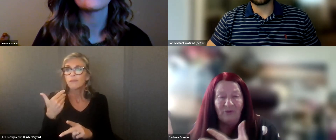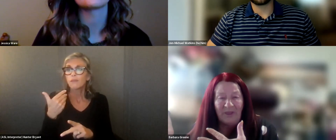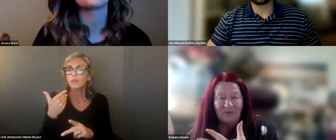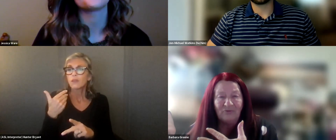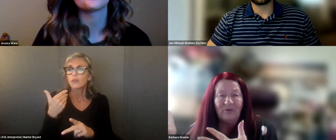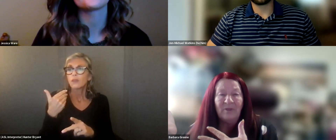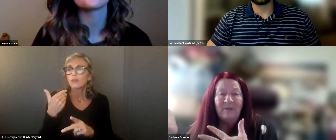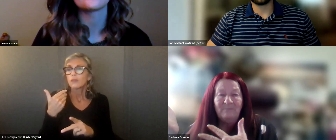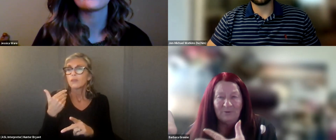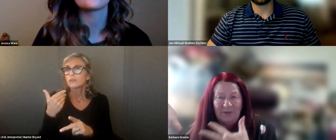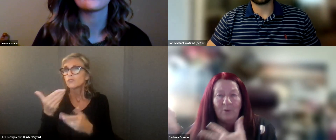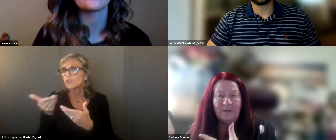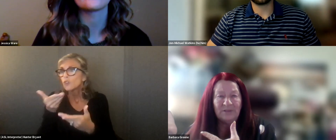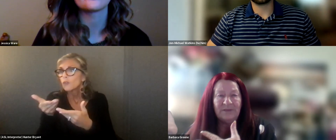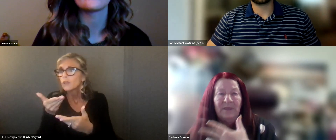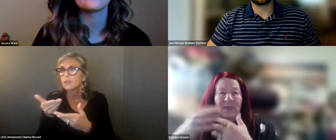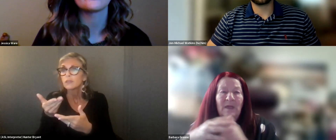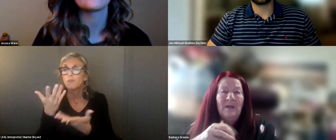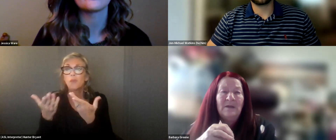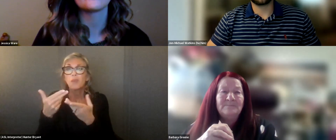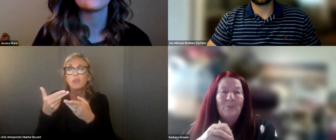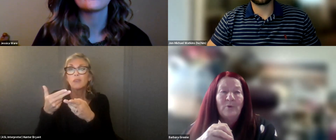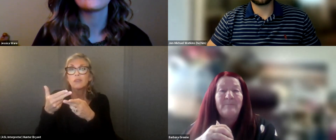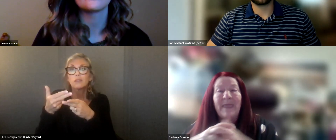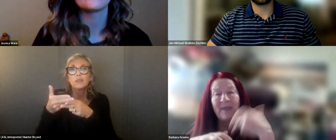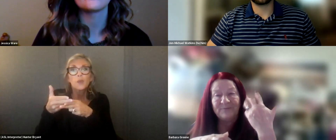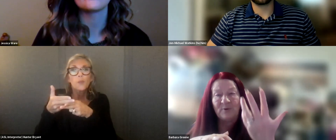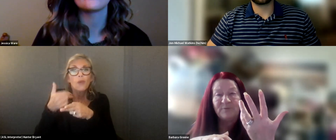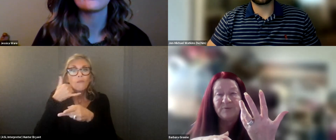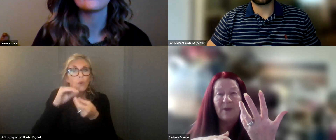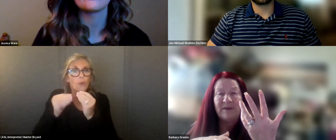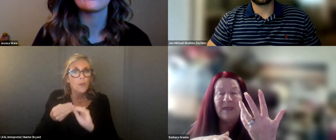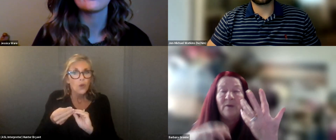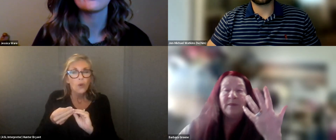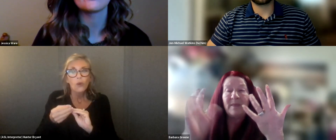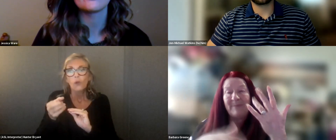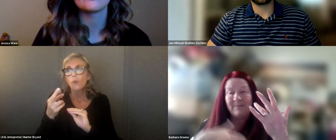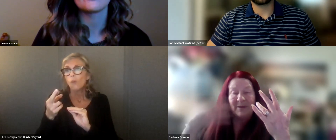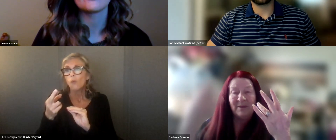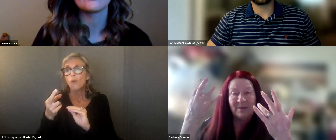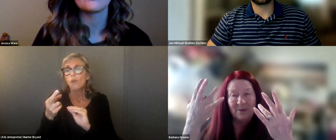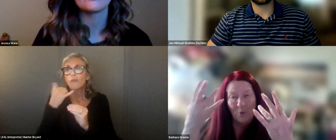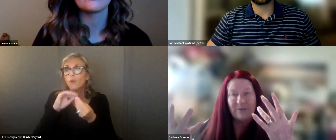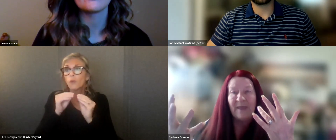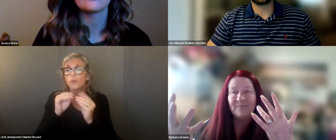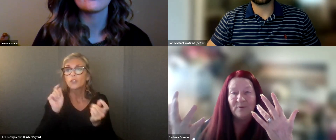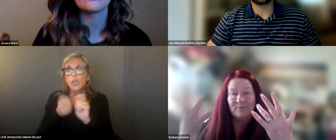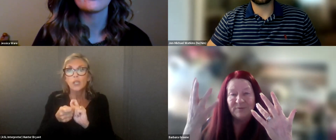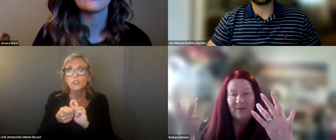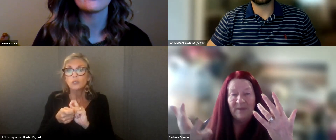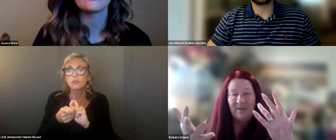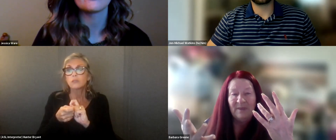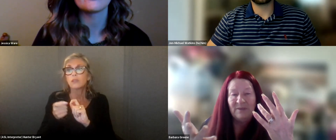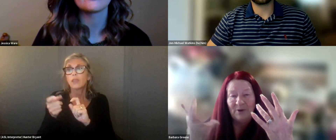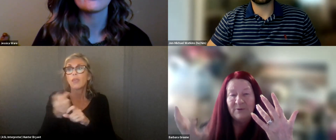may change fairly quickly. Or they may have service right now, and then they may be going to have